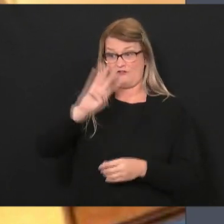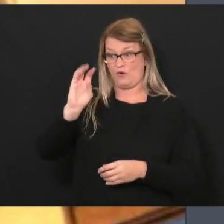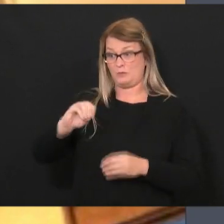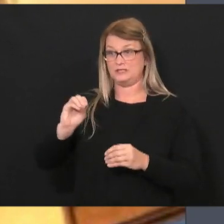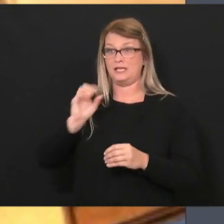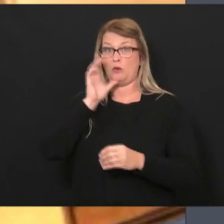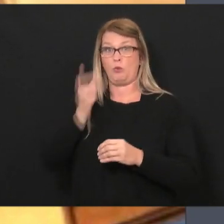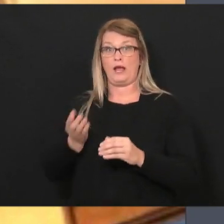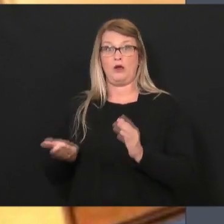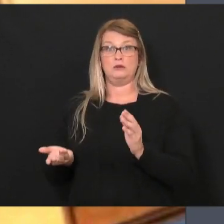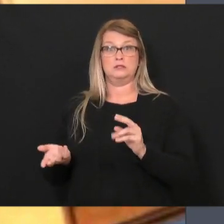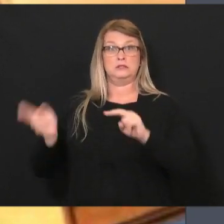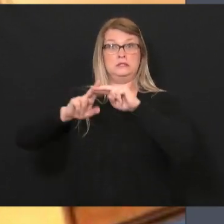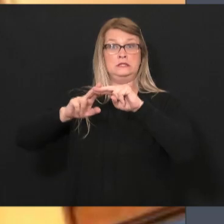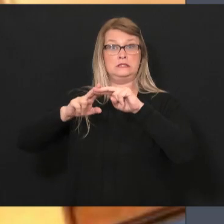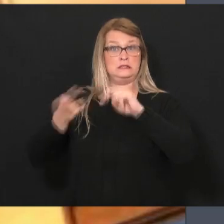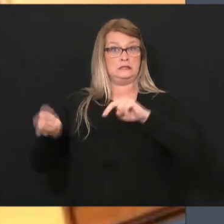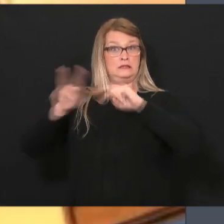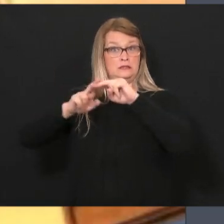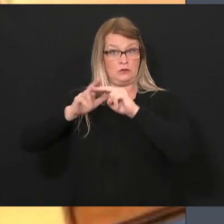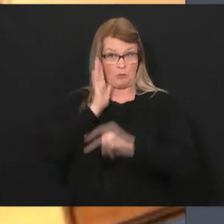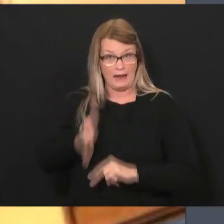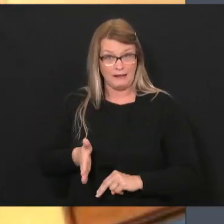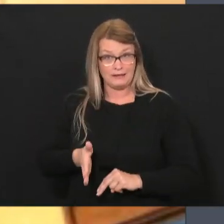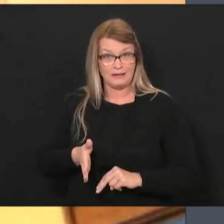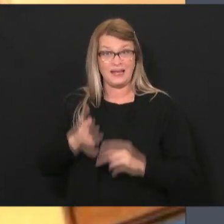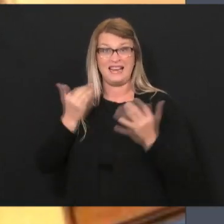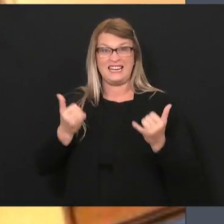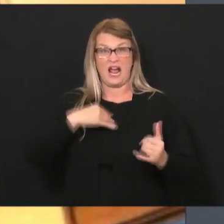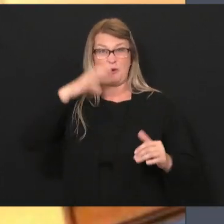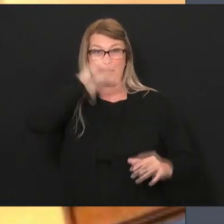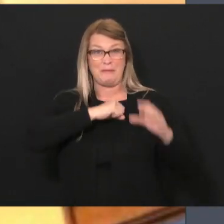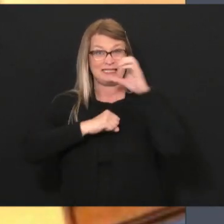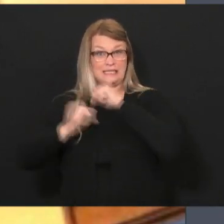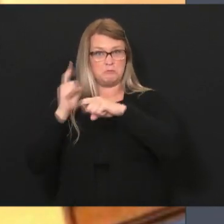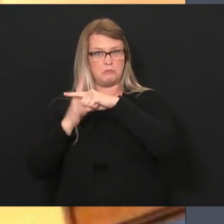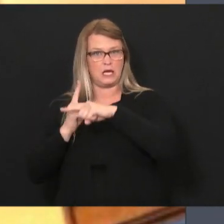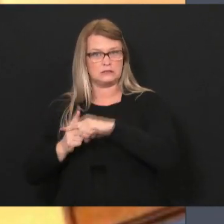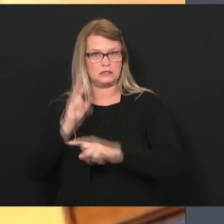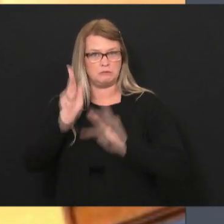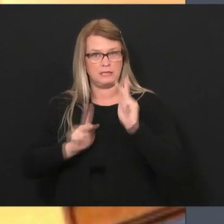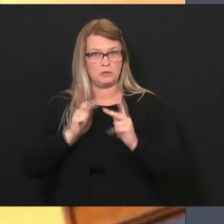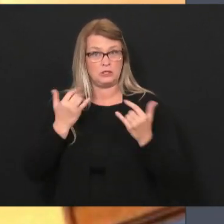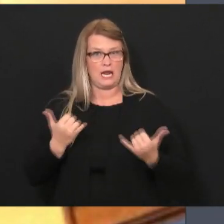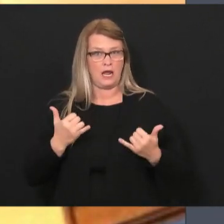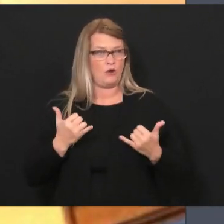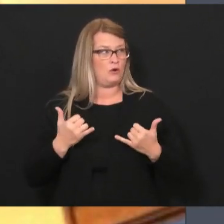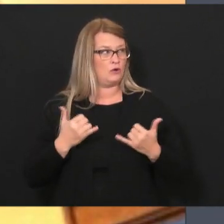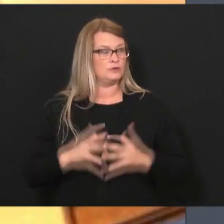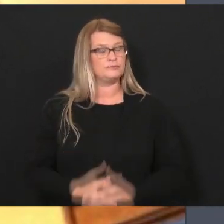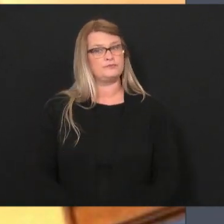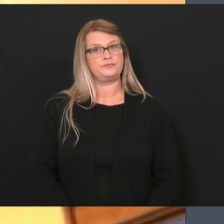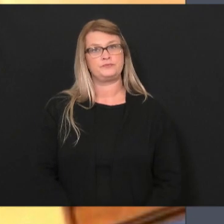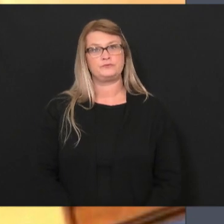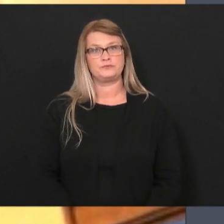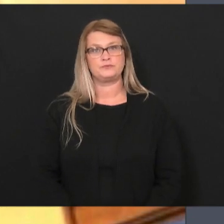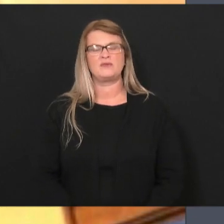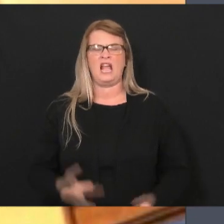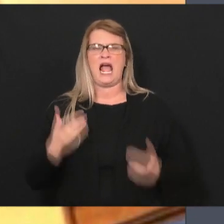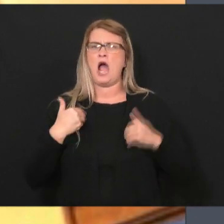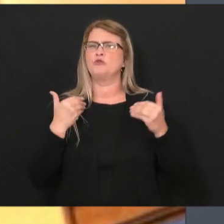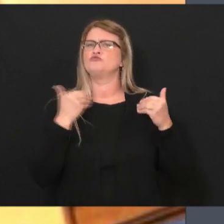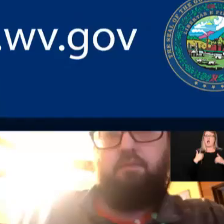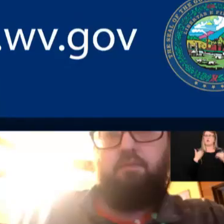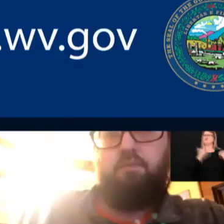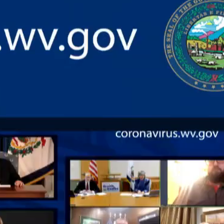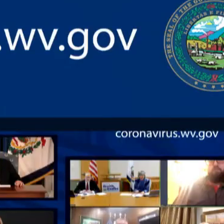be jumping up higher and that we're right now missing a lot of positive cases that might be out there? I'll let Kathy or Bill